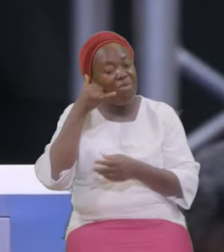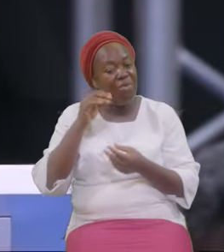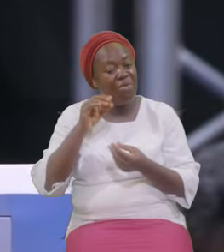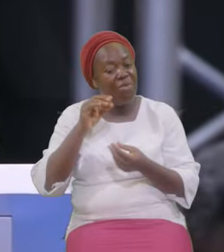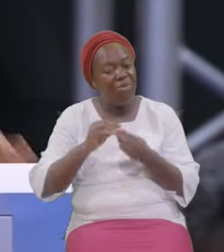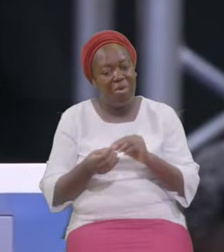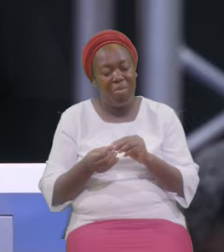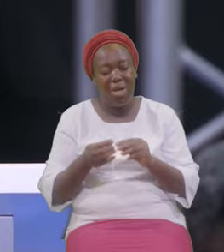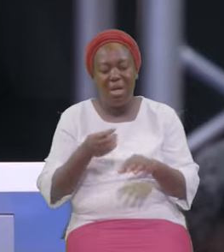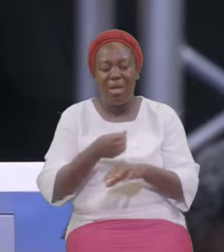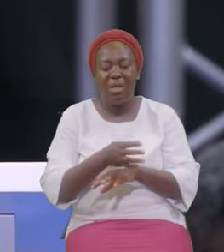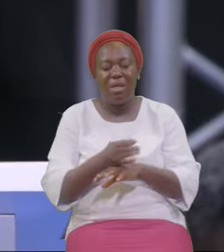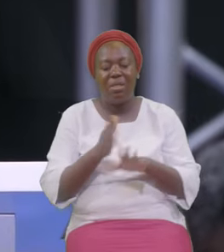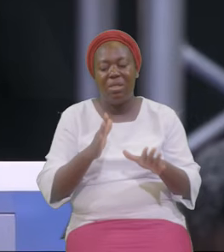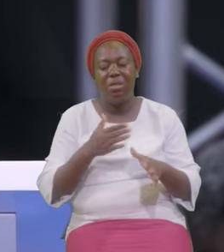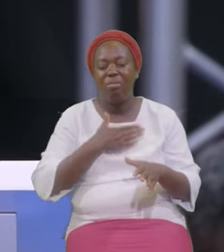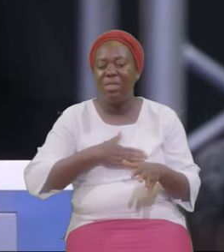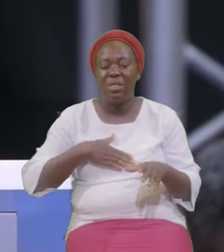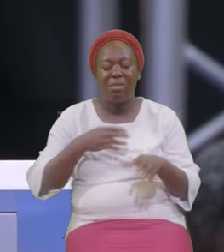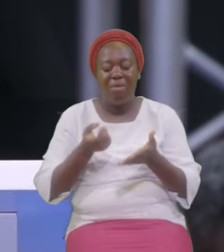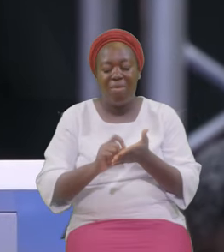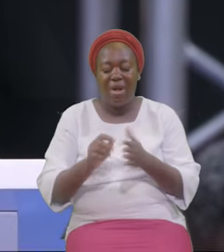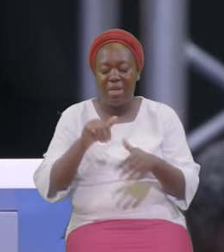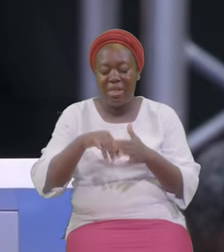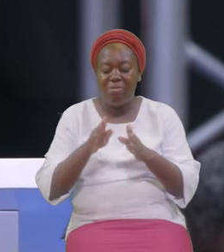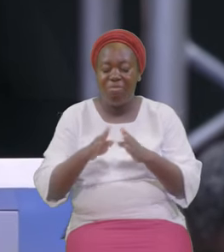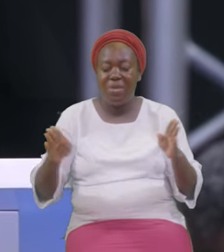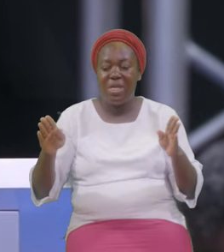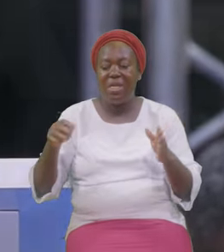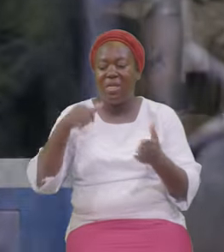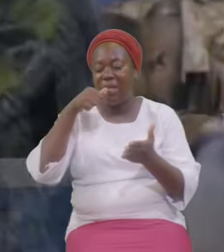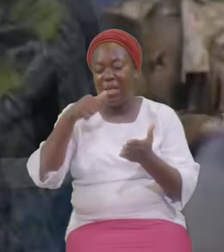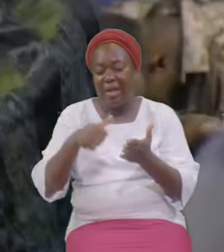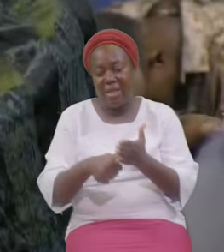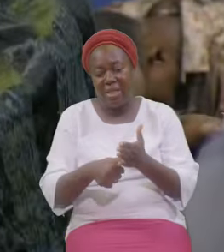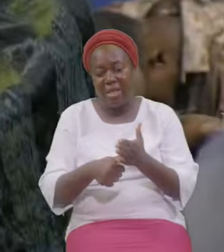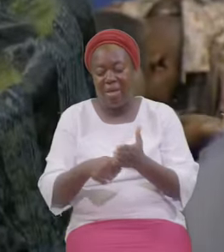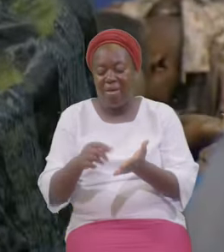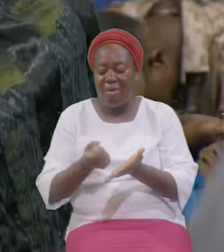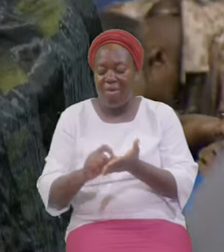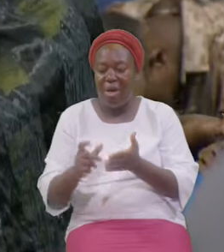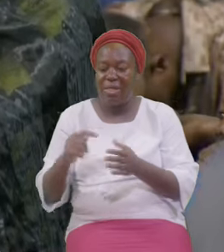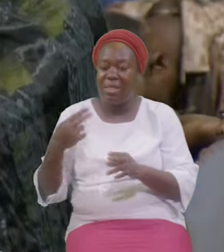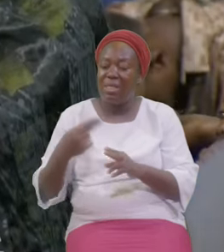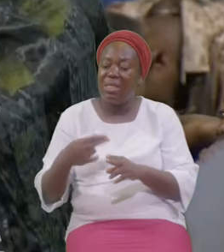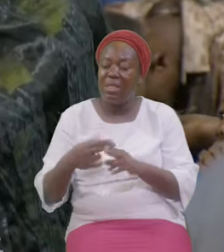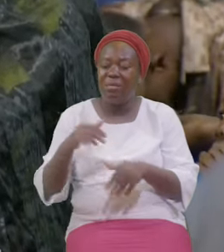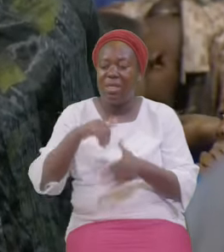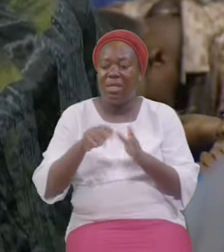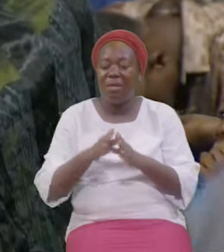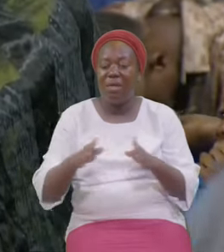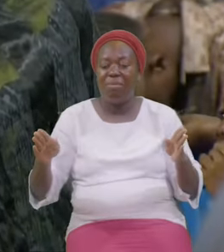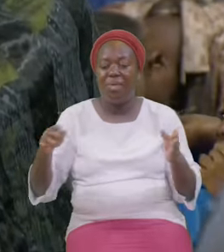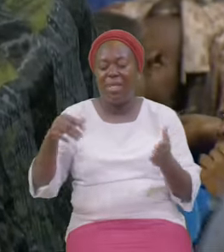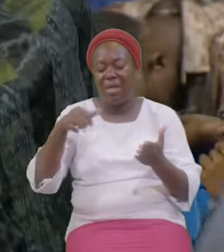in capital letters. Write the names in capital letters. Write